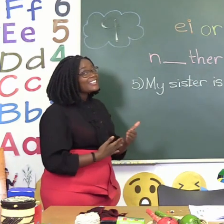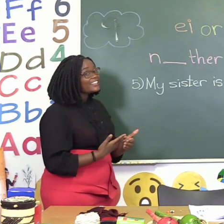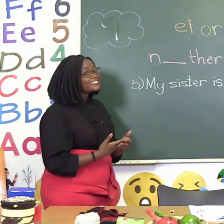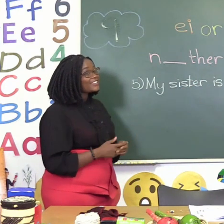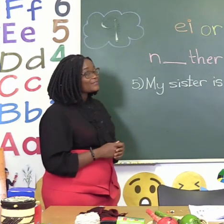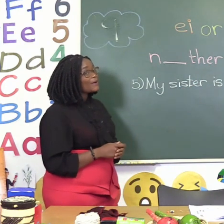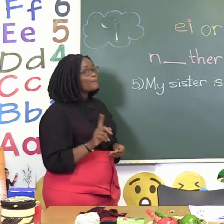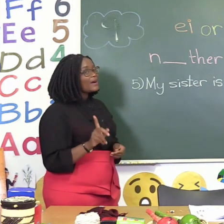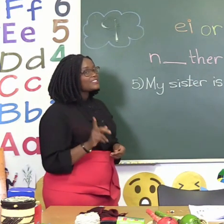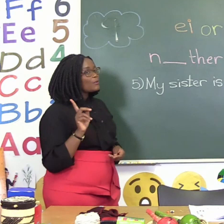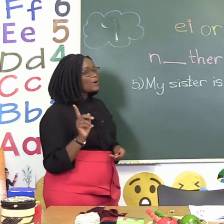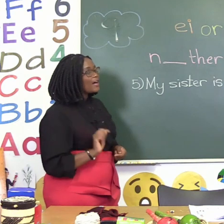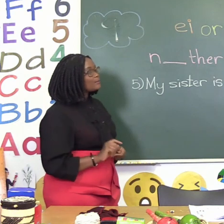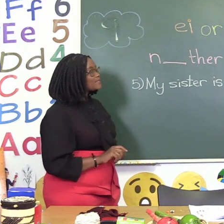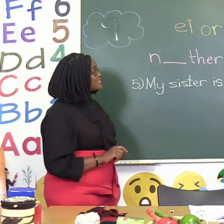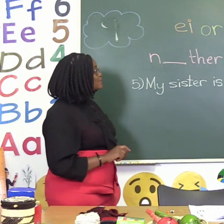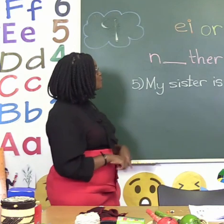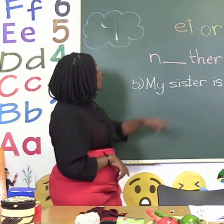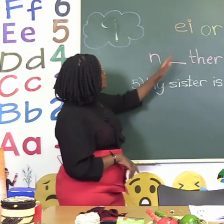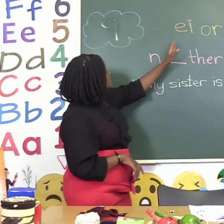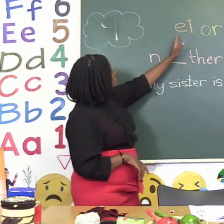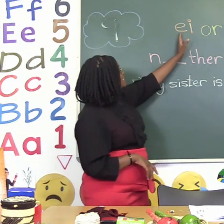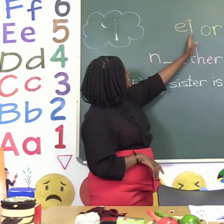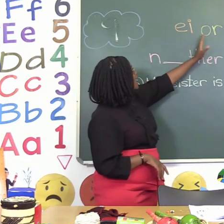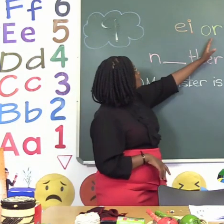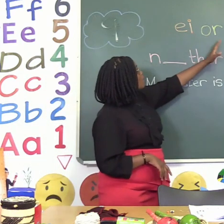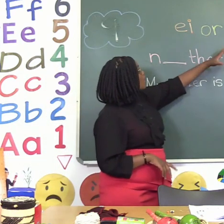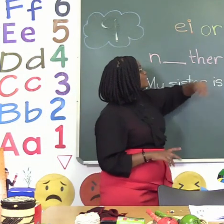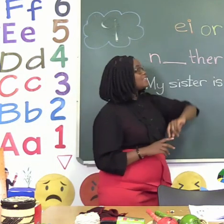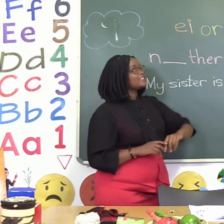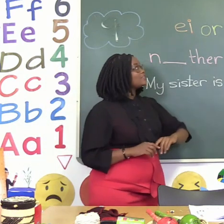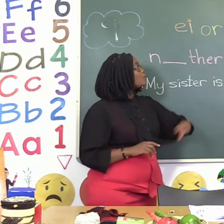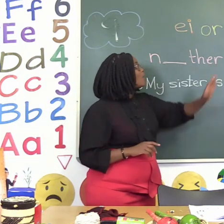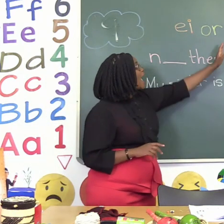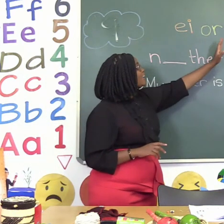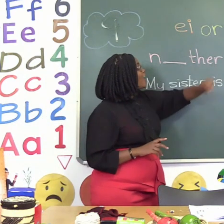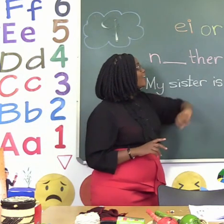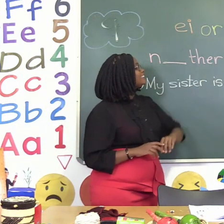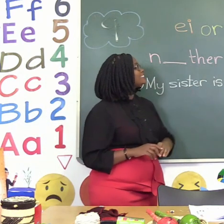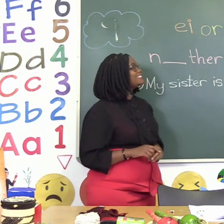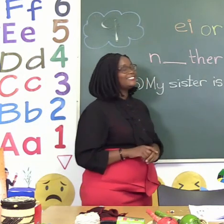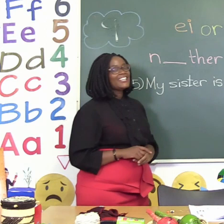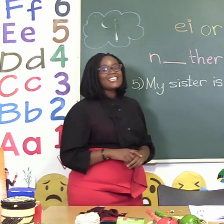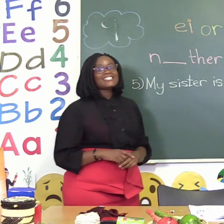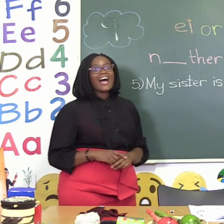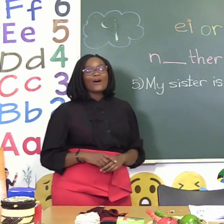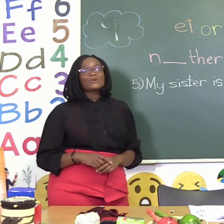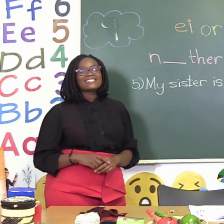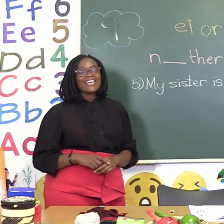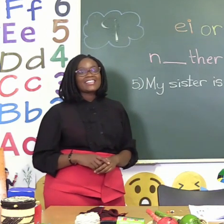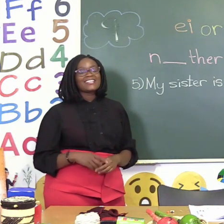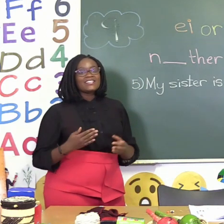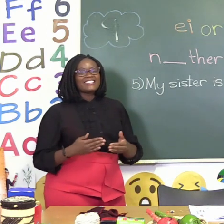in the negative. But what helps us know whether it's EI or RE or IR is